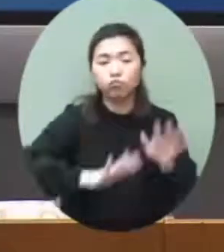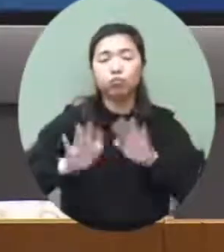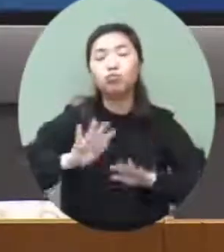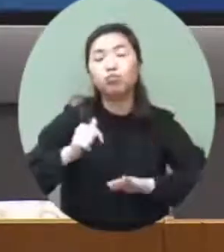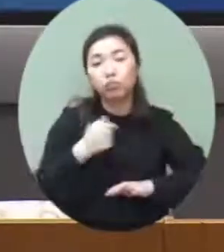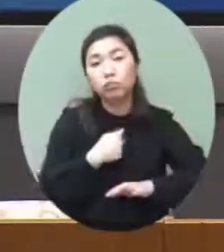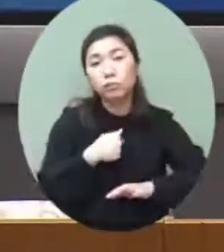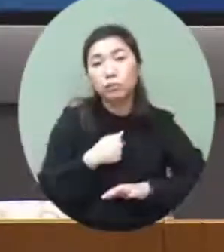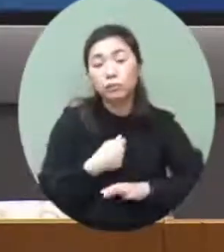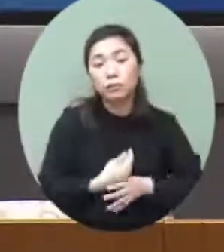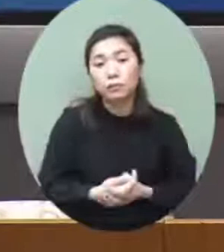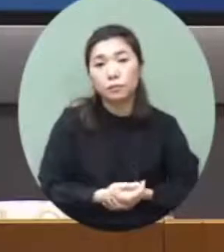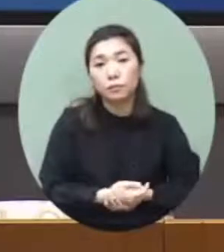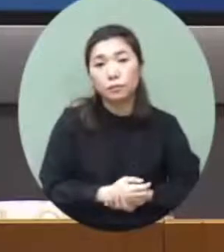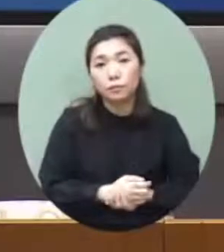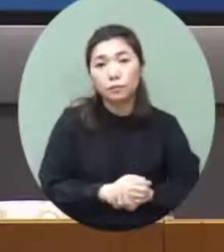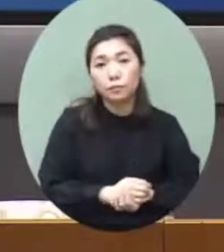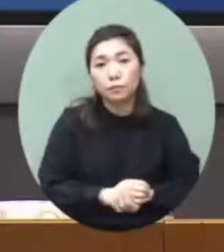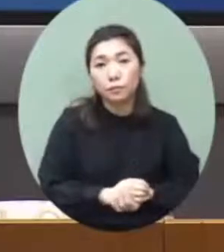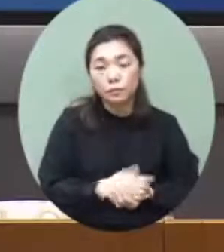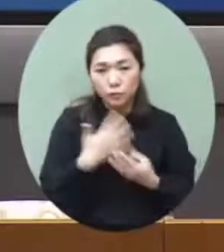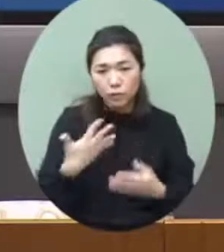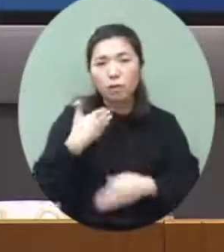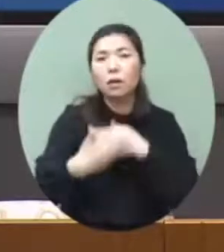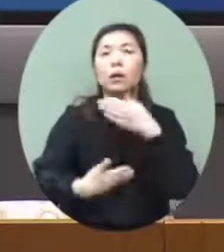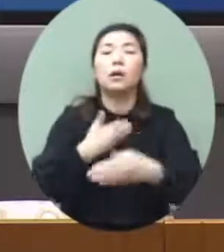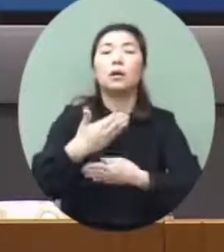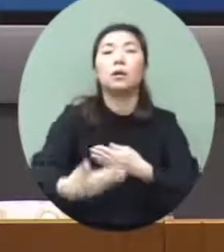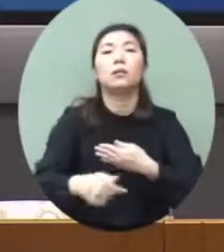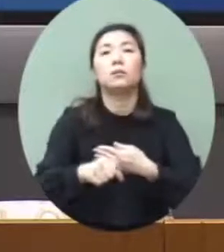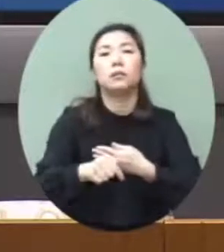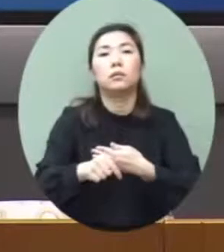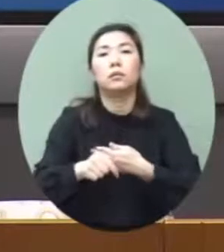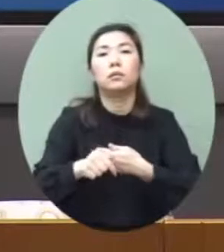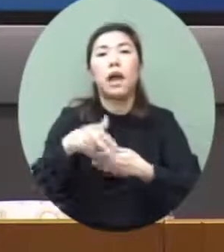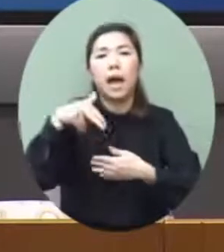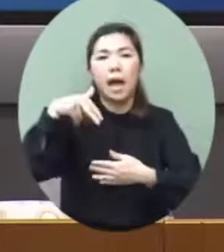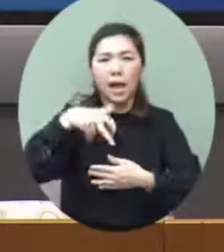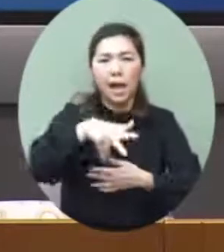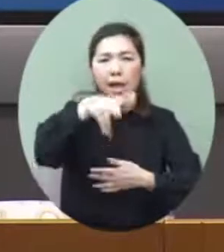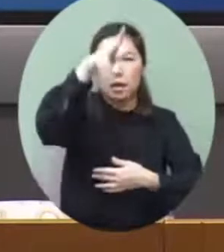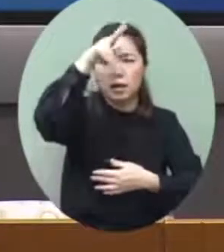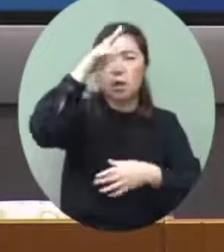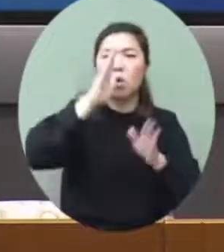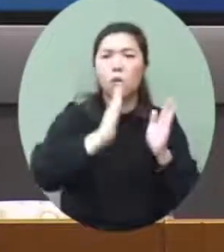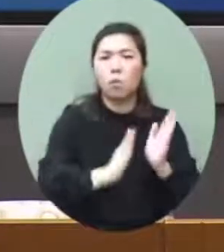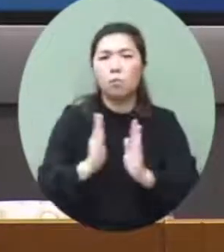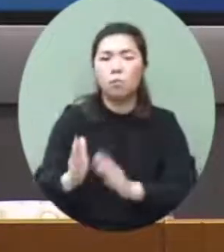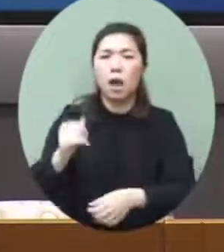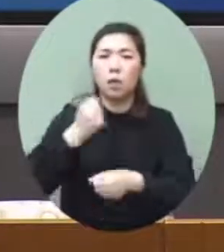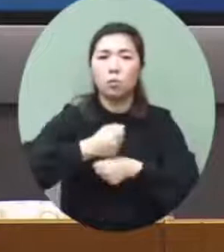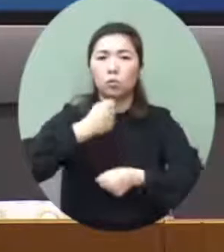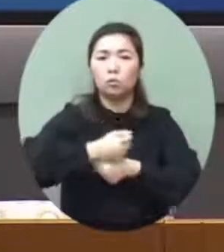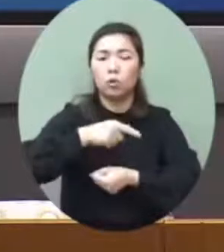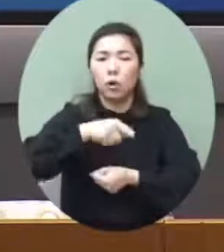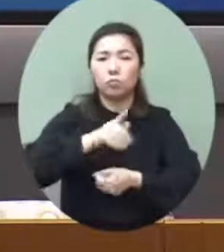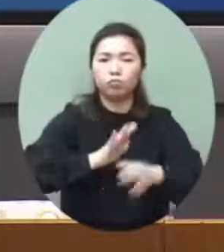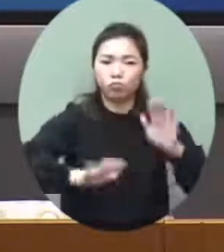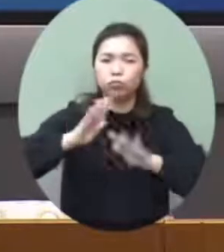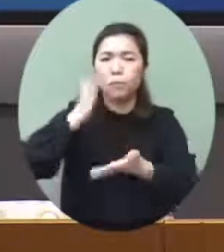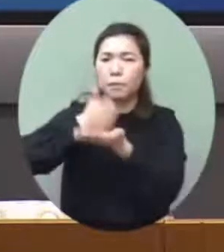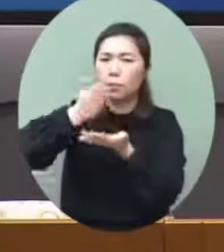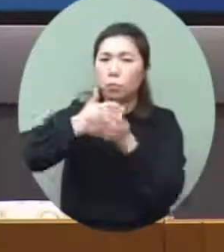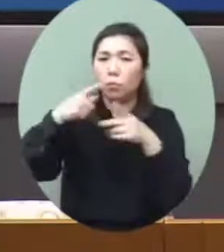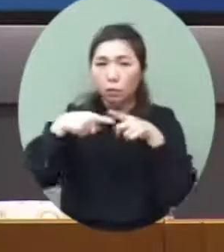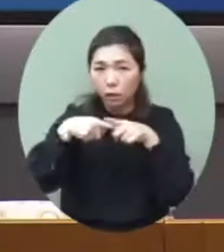And a staff at a premises covered by vaccine pass